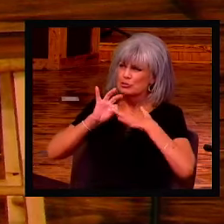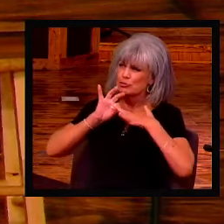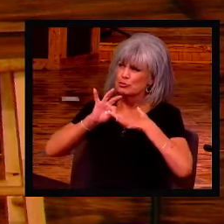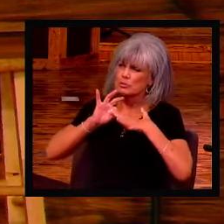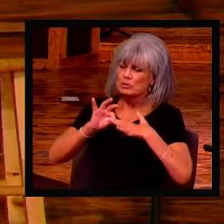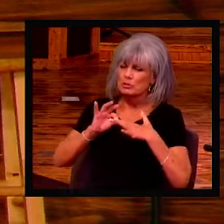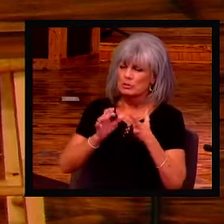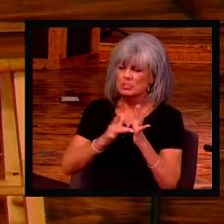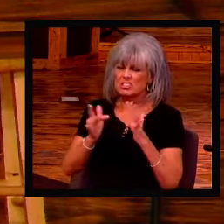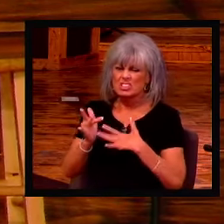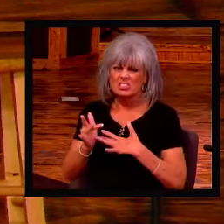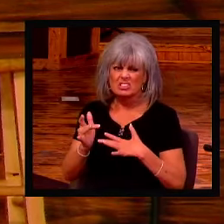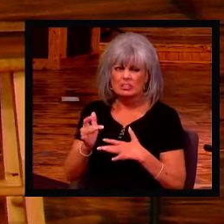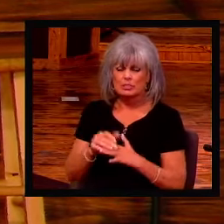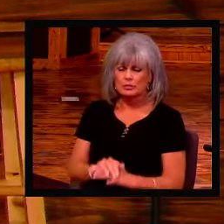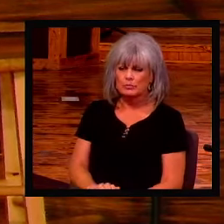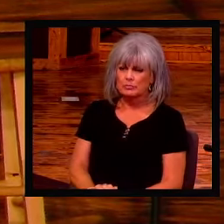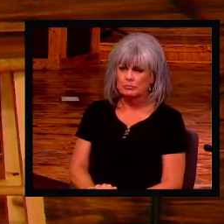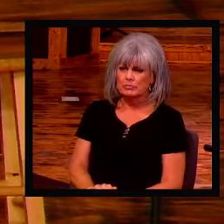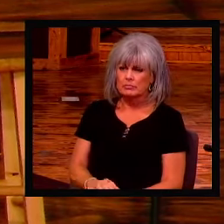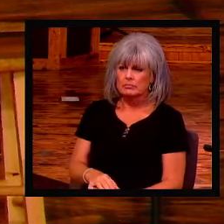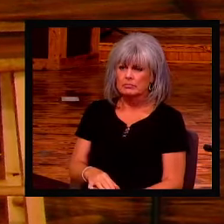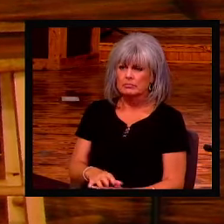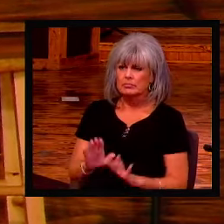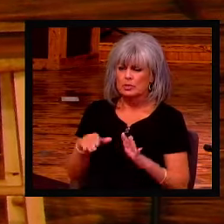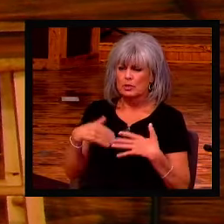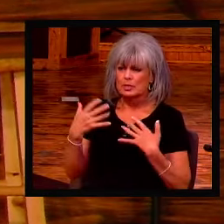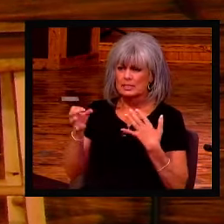Jesus. Can you explain that to everybody?